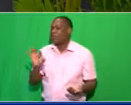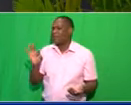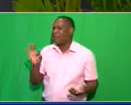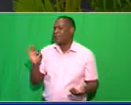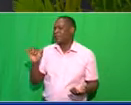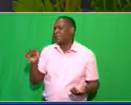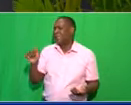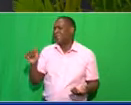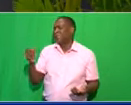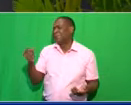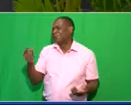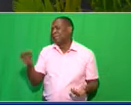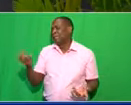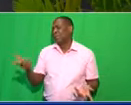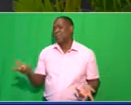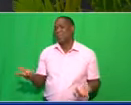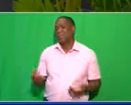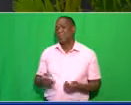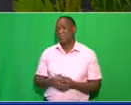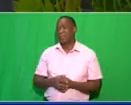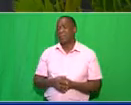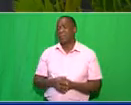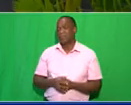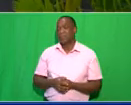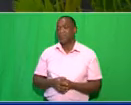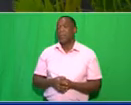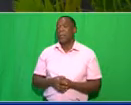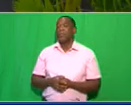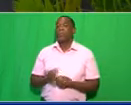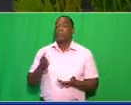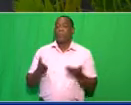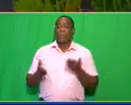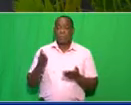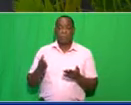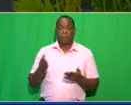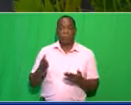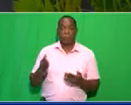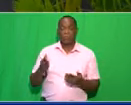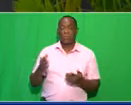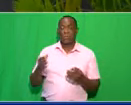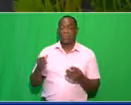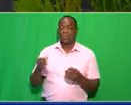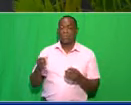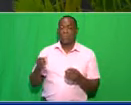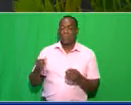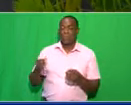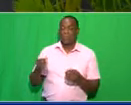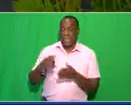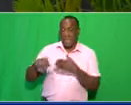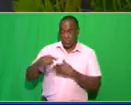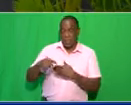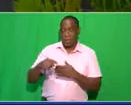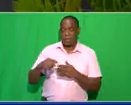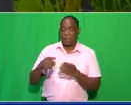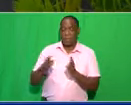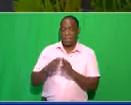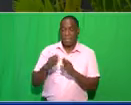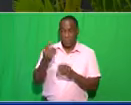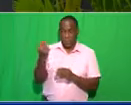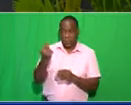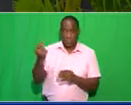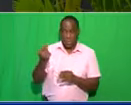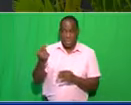we could discuss in the next consultations. But the SCA, and